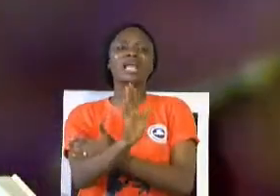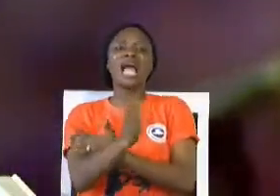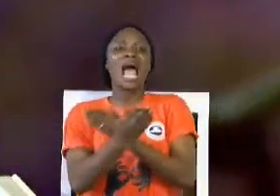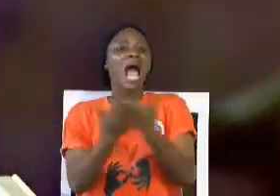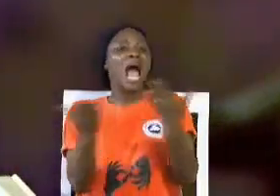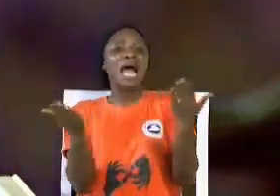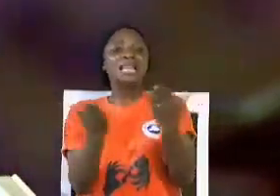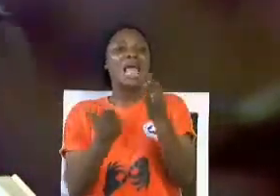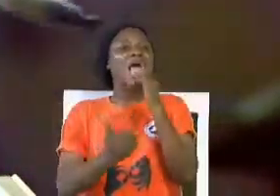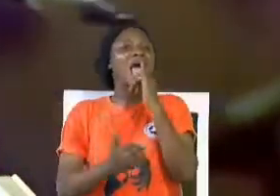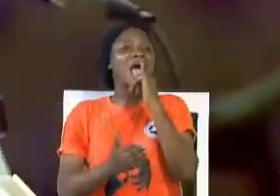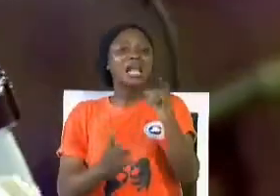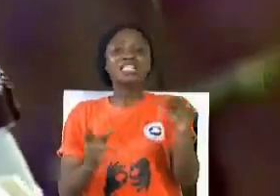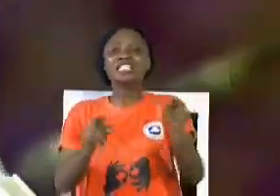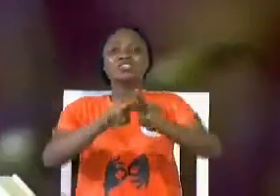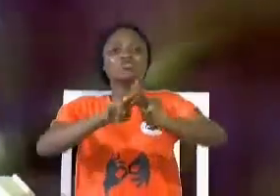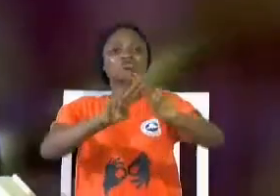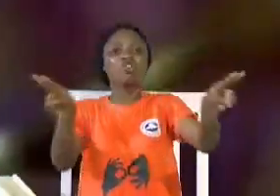Take the next 2 seconds.